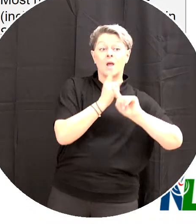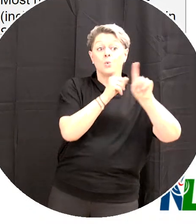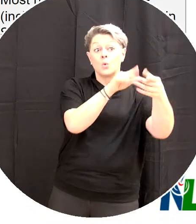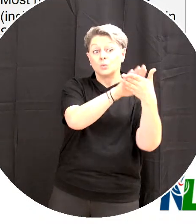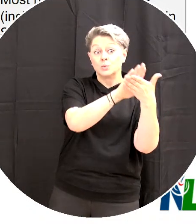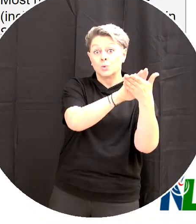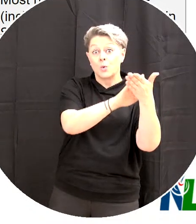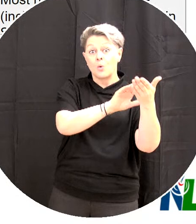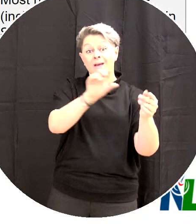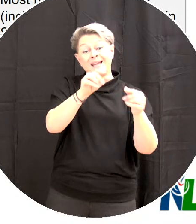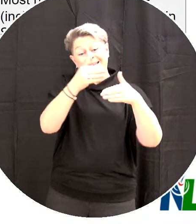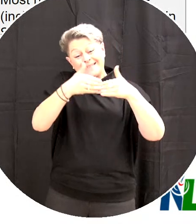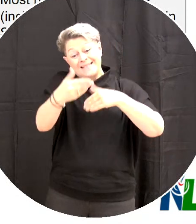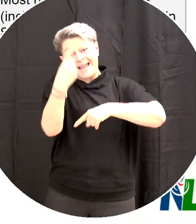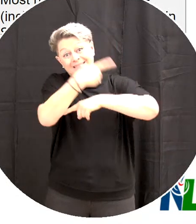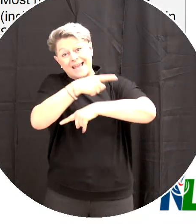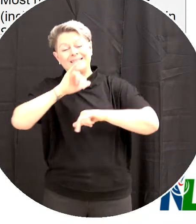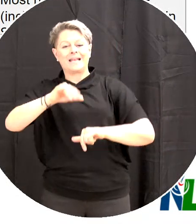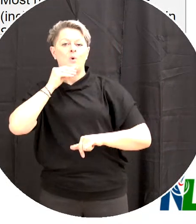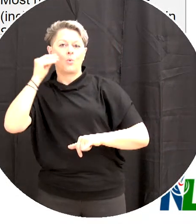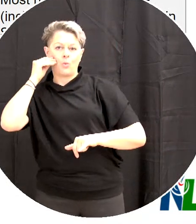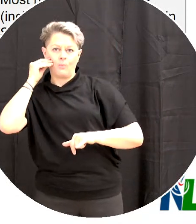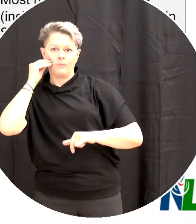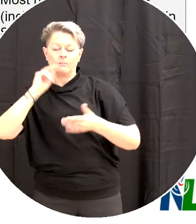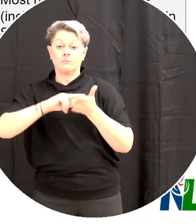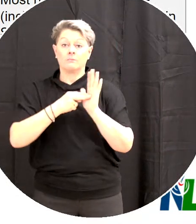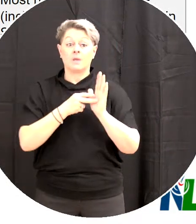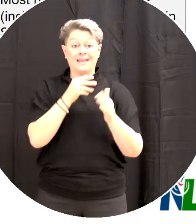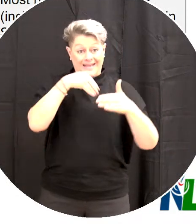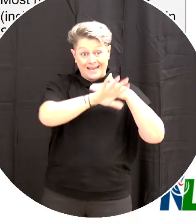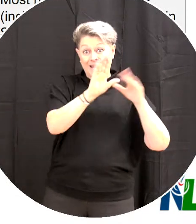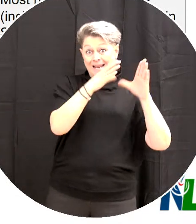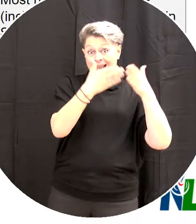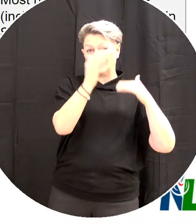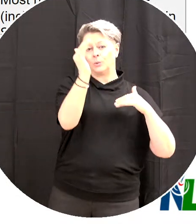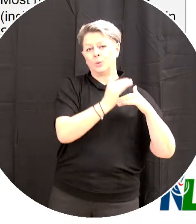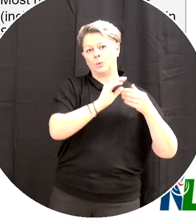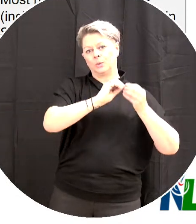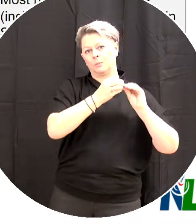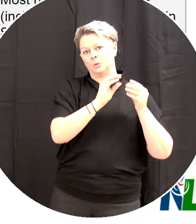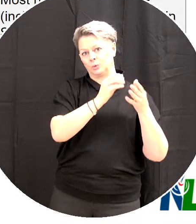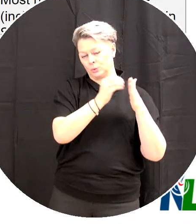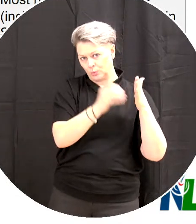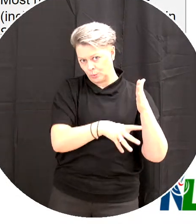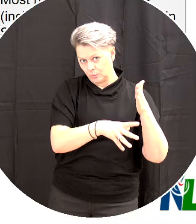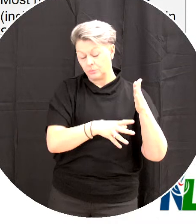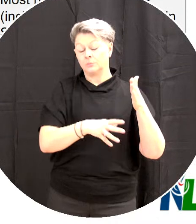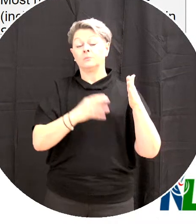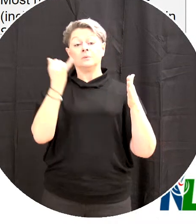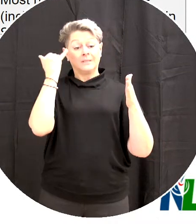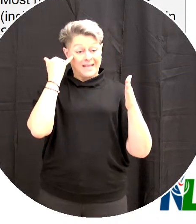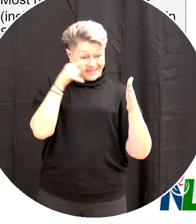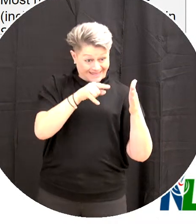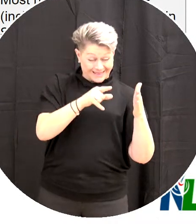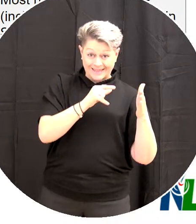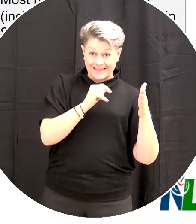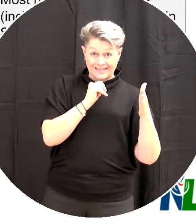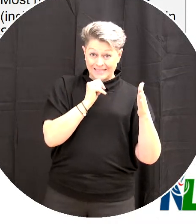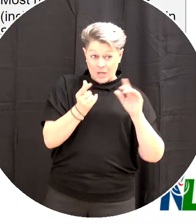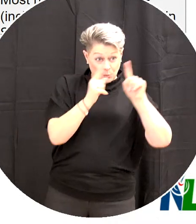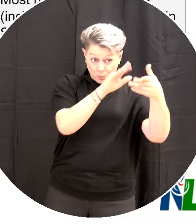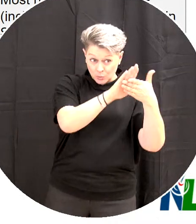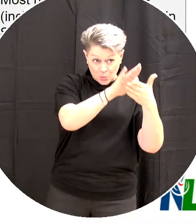students in class at one time. Those who are not physically in class on a given day continue their learning from